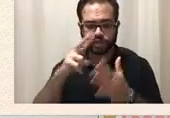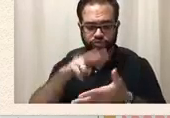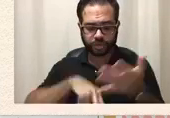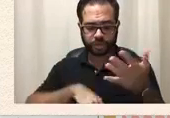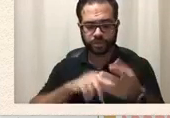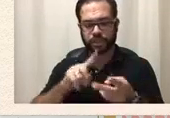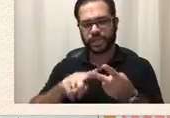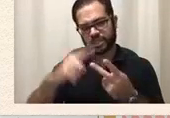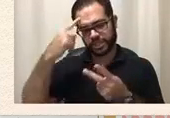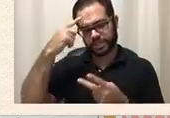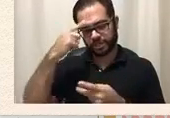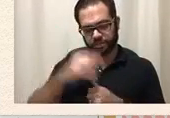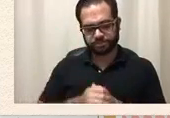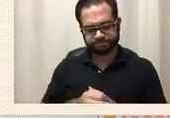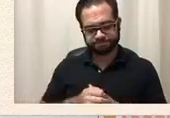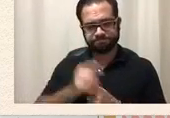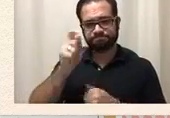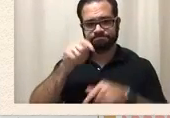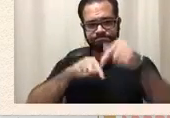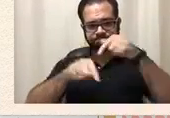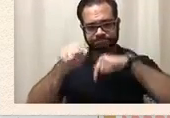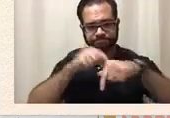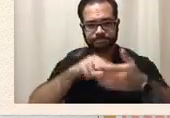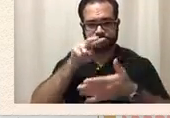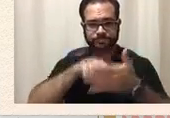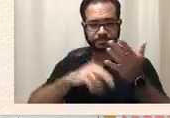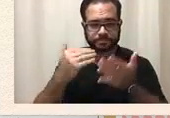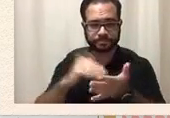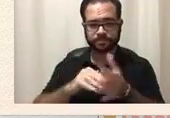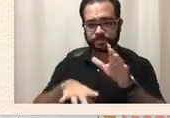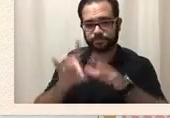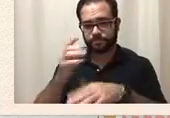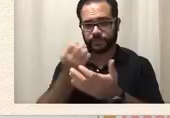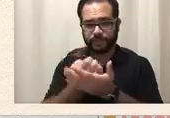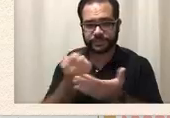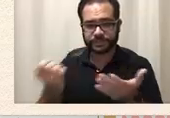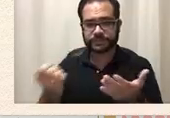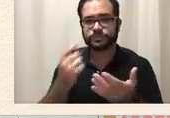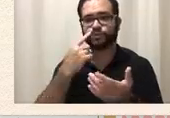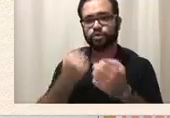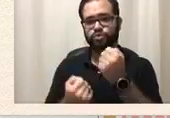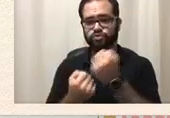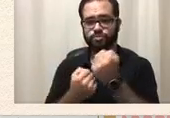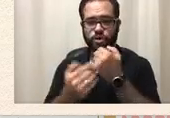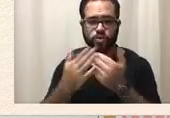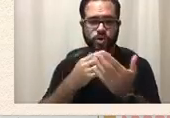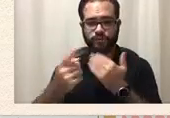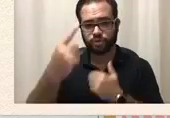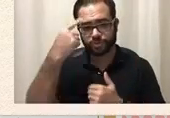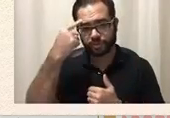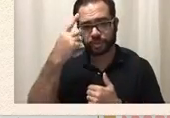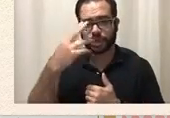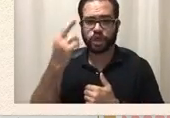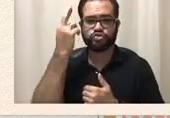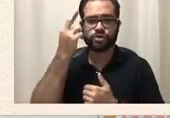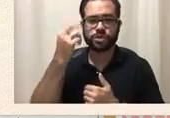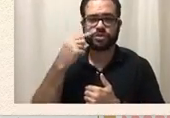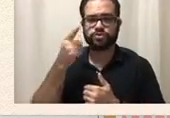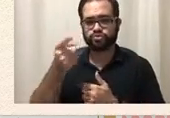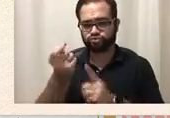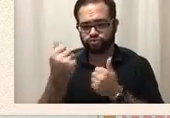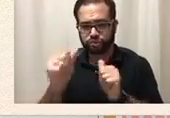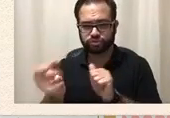back, reread, and find evidence to support your thinking and reasoning as you understand the